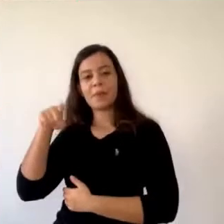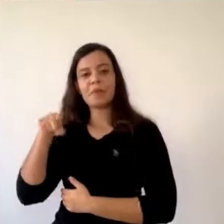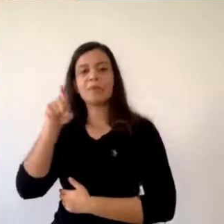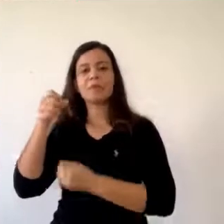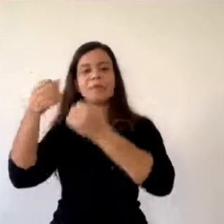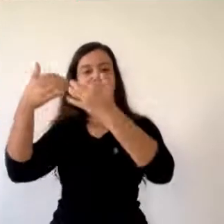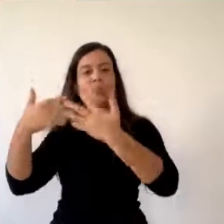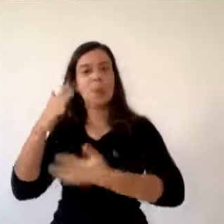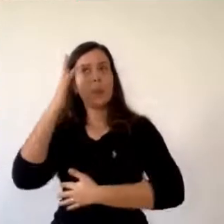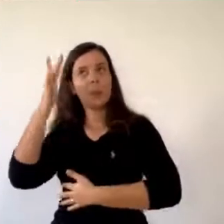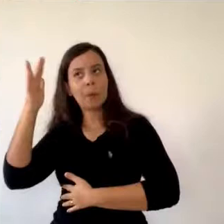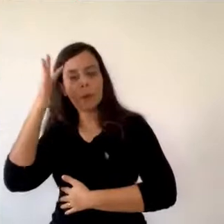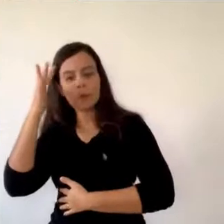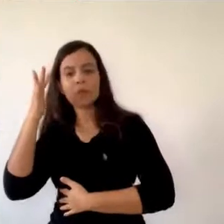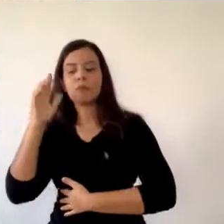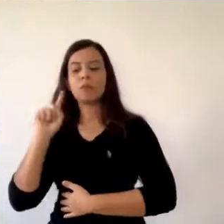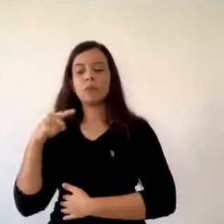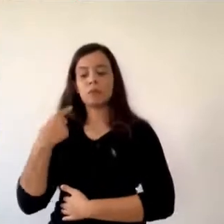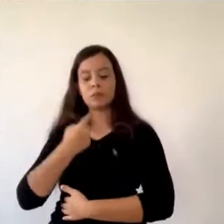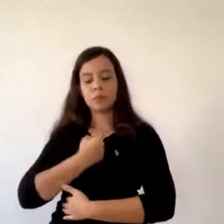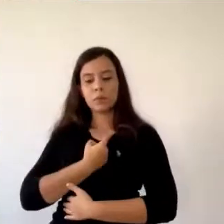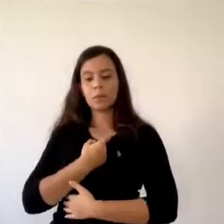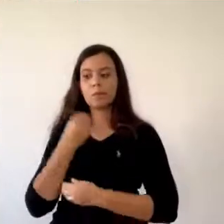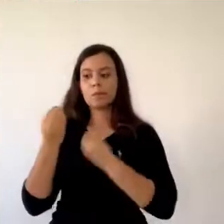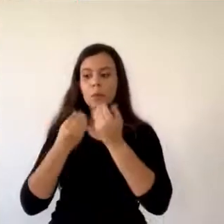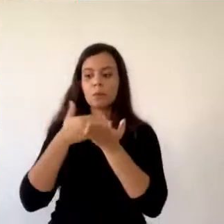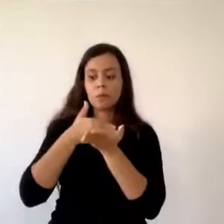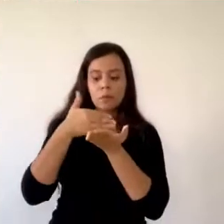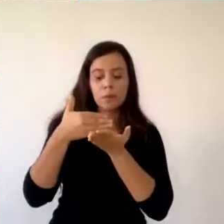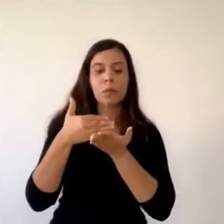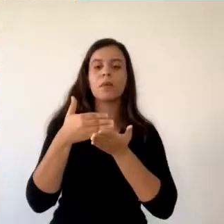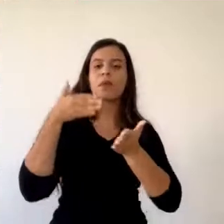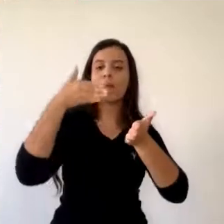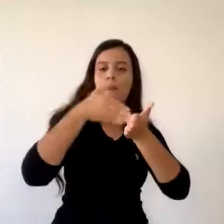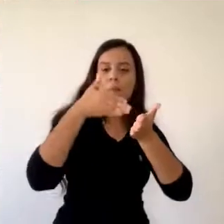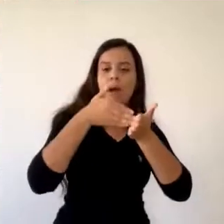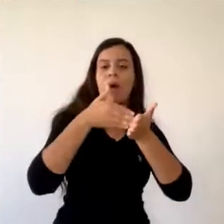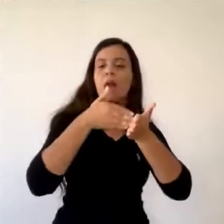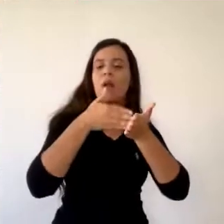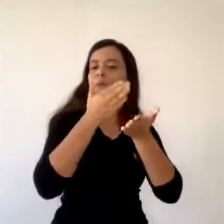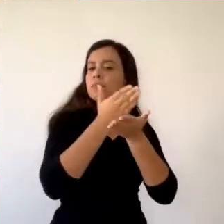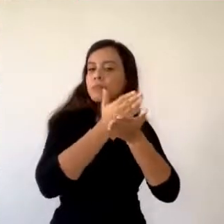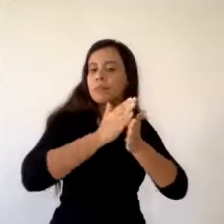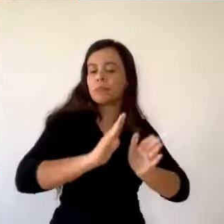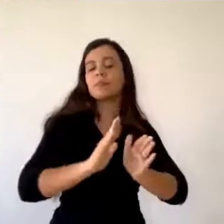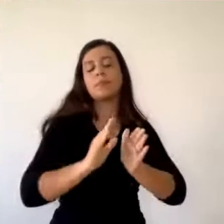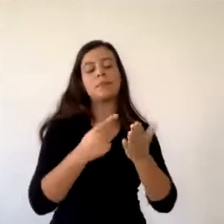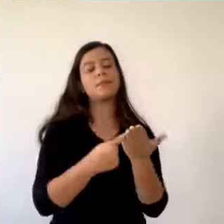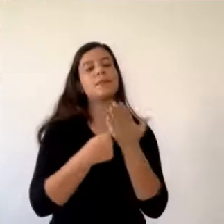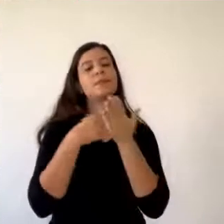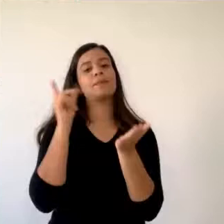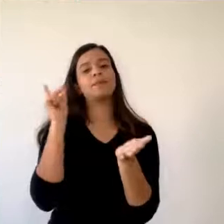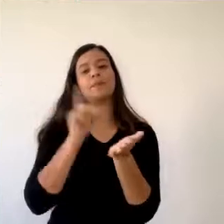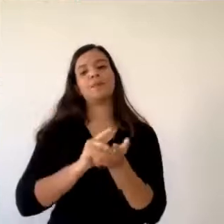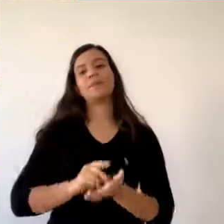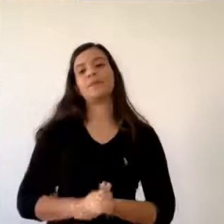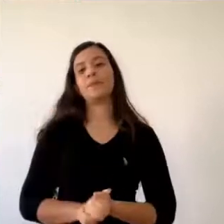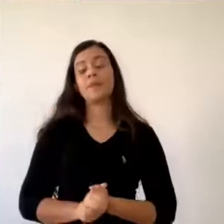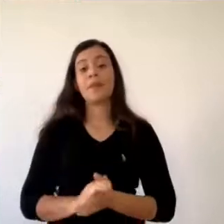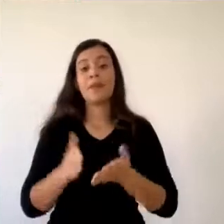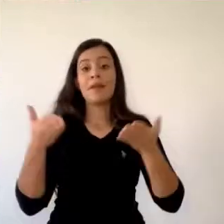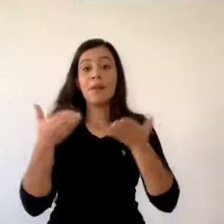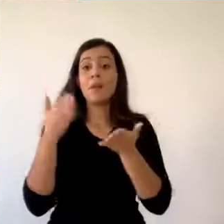Thank you so much for inviting us to think about ways of overcoming